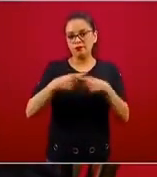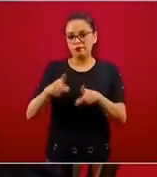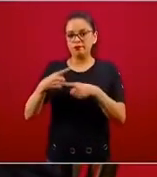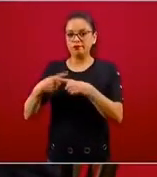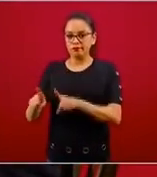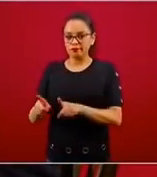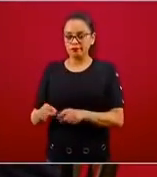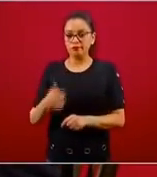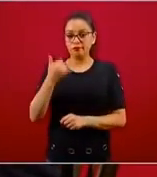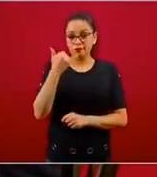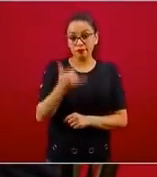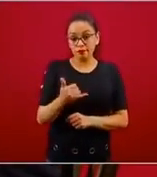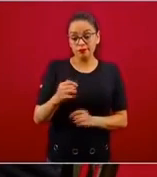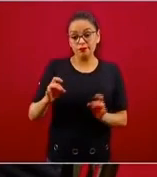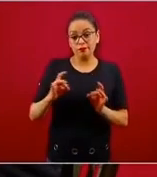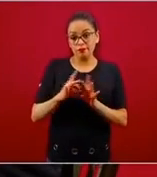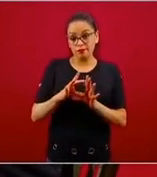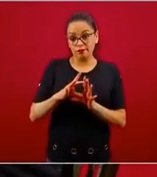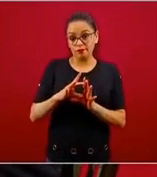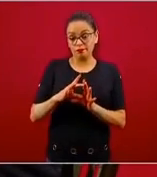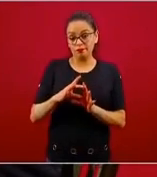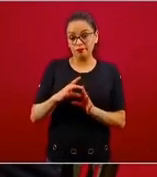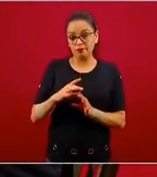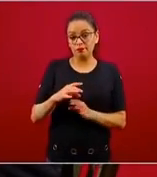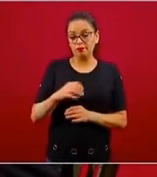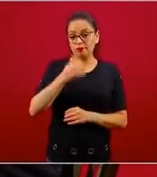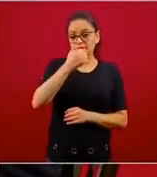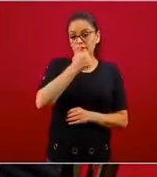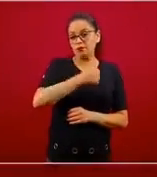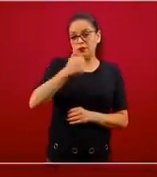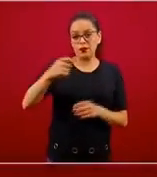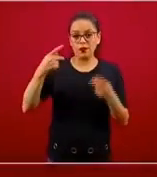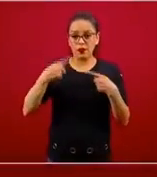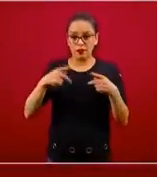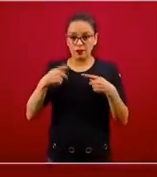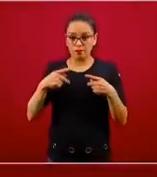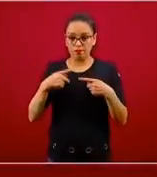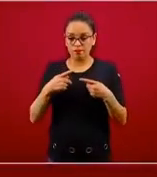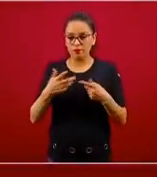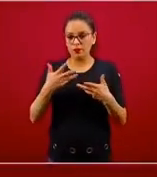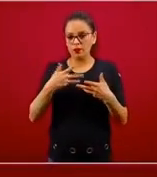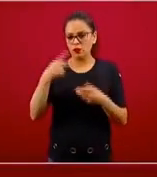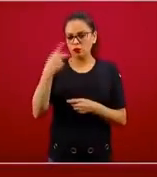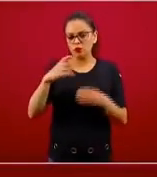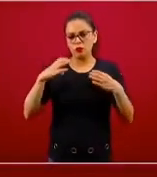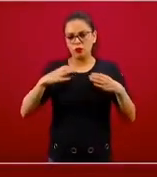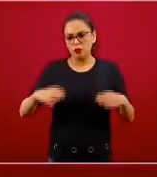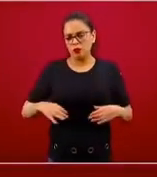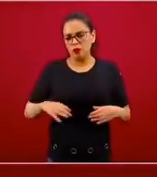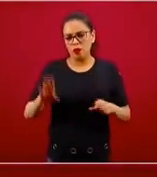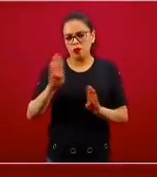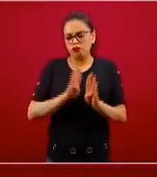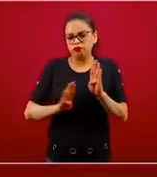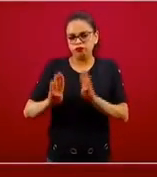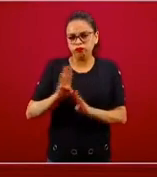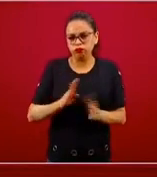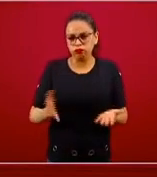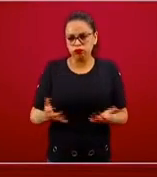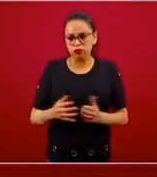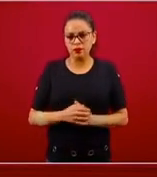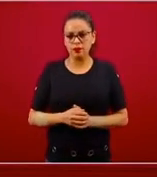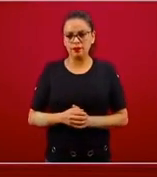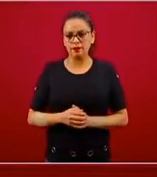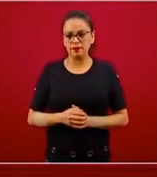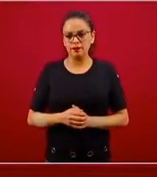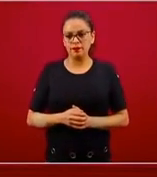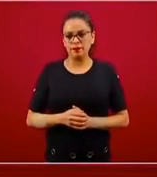system is unique, and because of biological factors, perhaps limiting